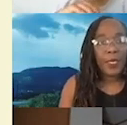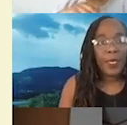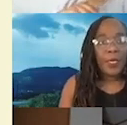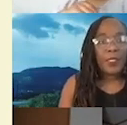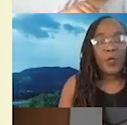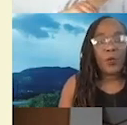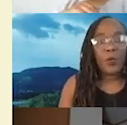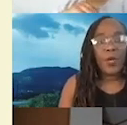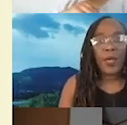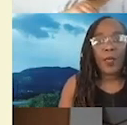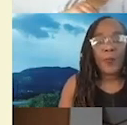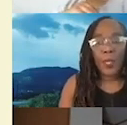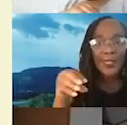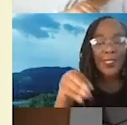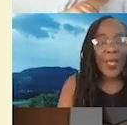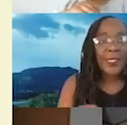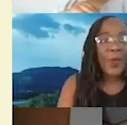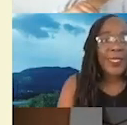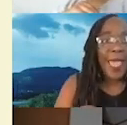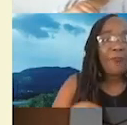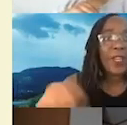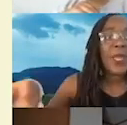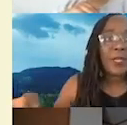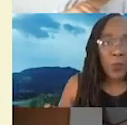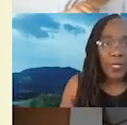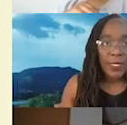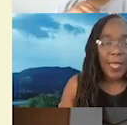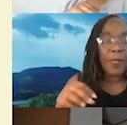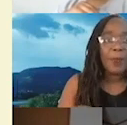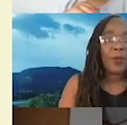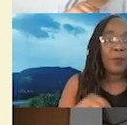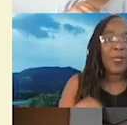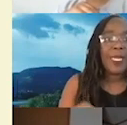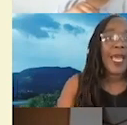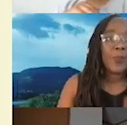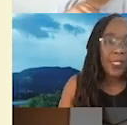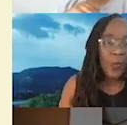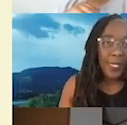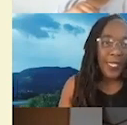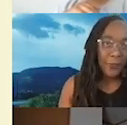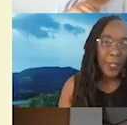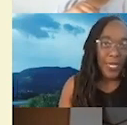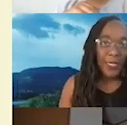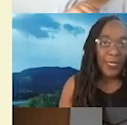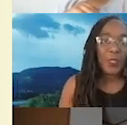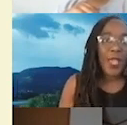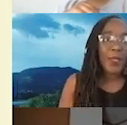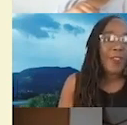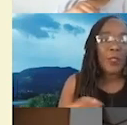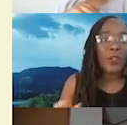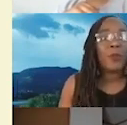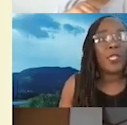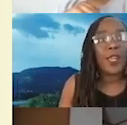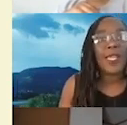in. So you know, it's 2020 everywhere in the world, and people are going to be in that 2020 in different ways, you know. So I